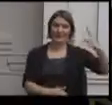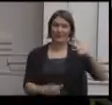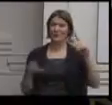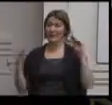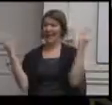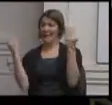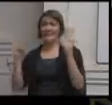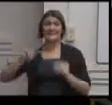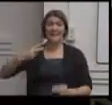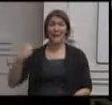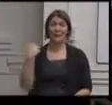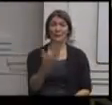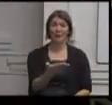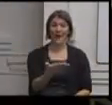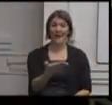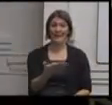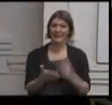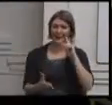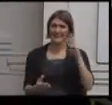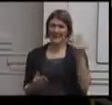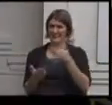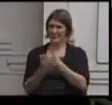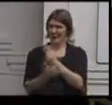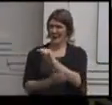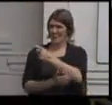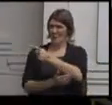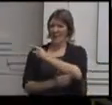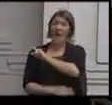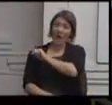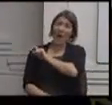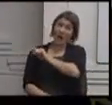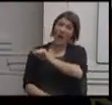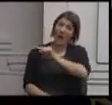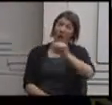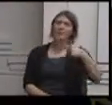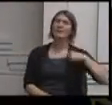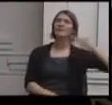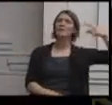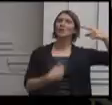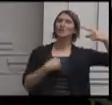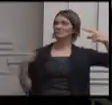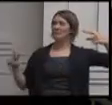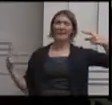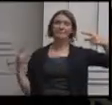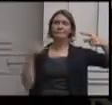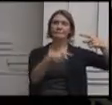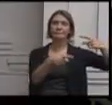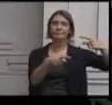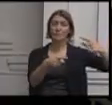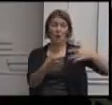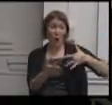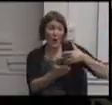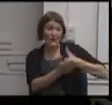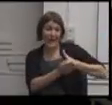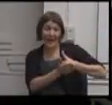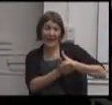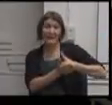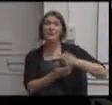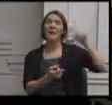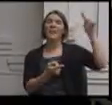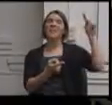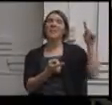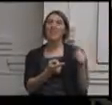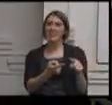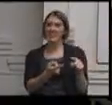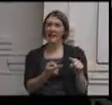ambulance response from exit 1. Chances of survival for a patient in cardiac arrest decreases